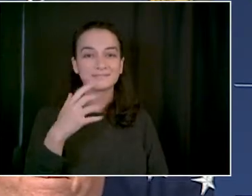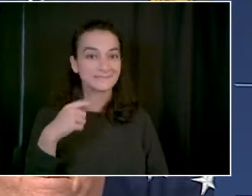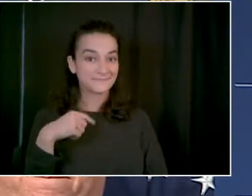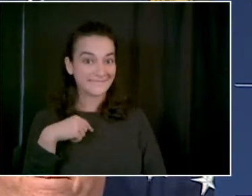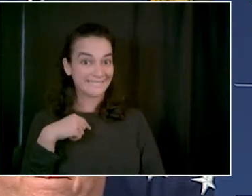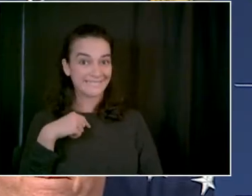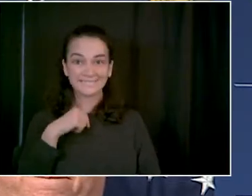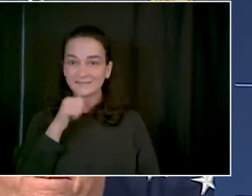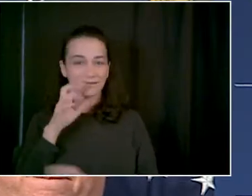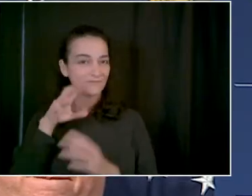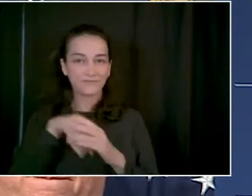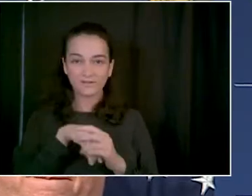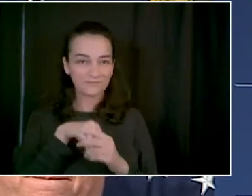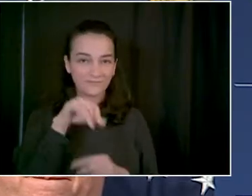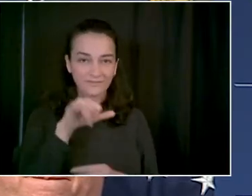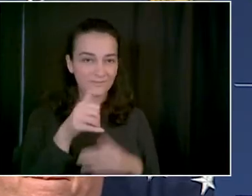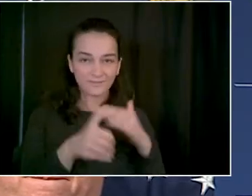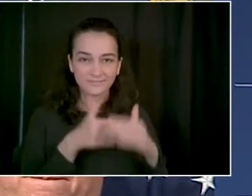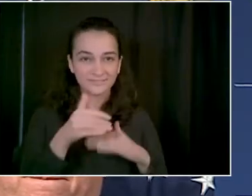job. They